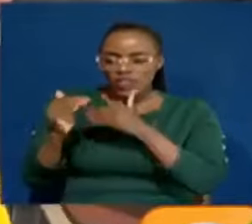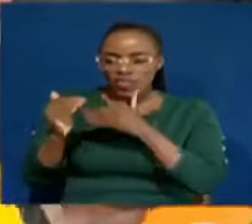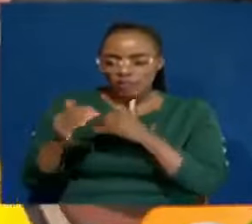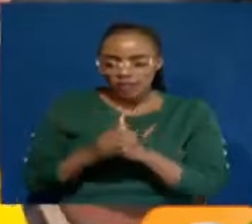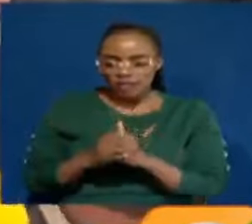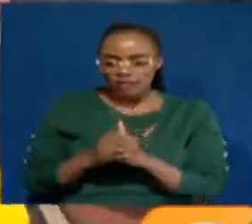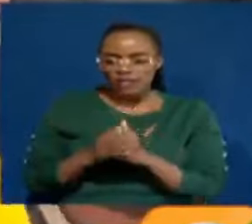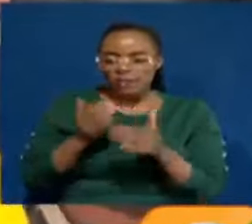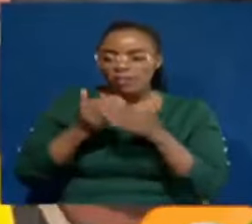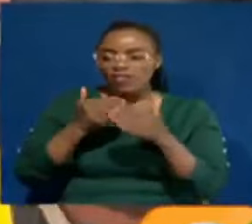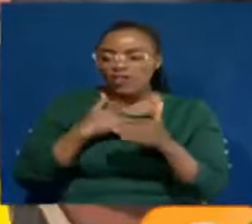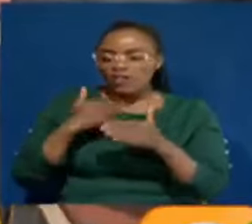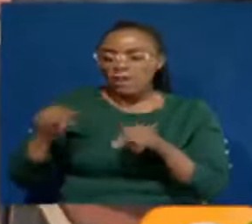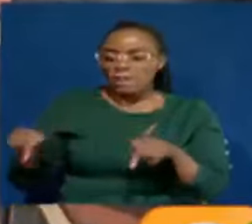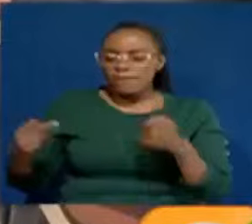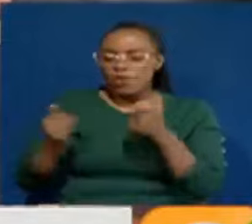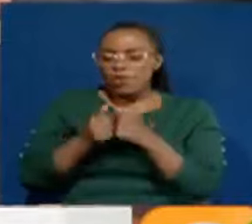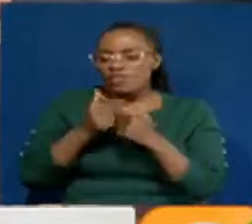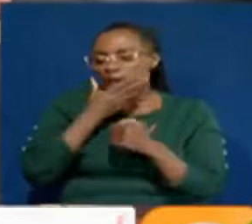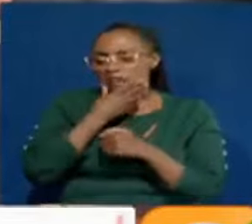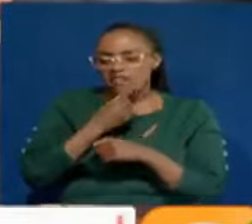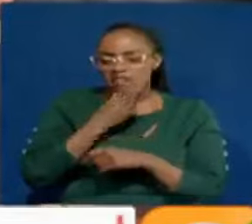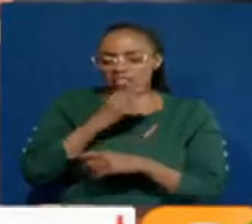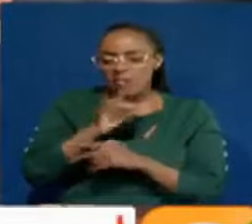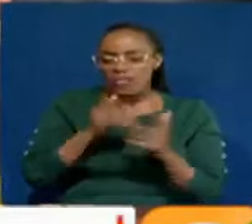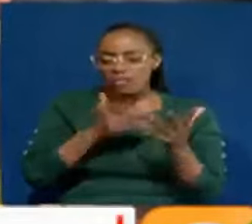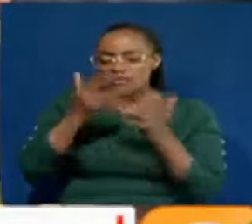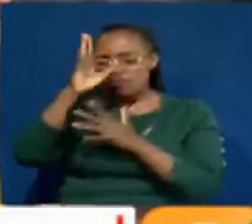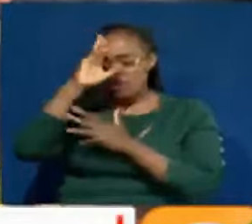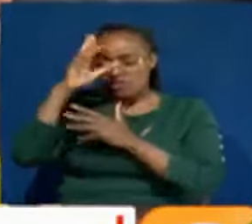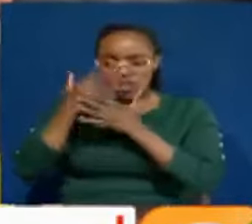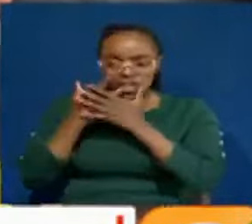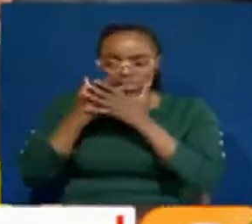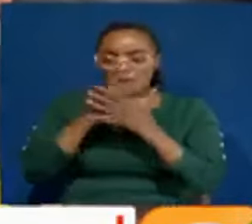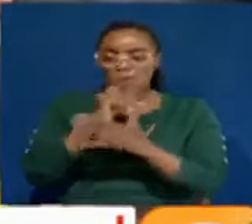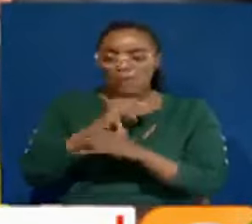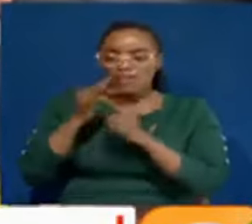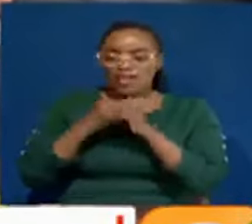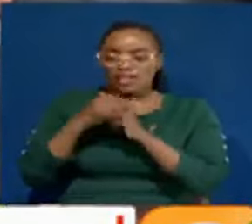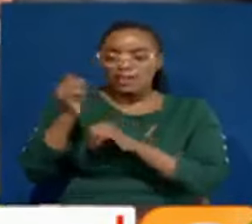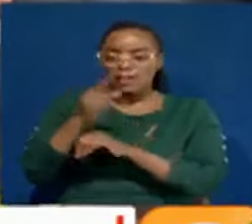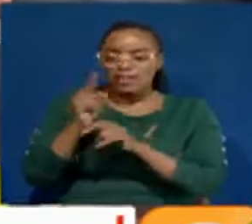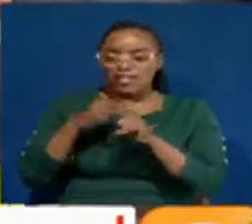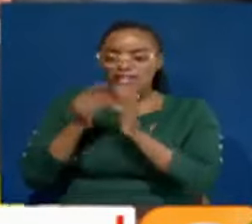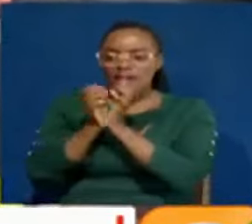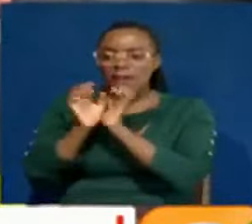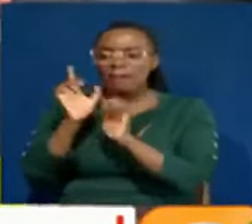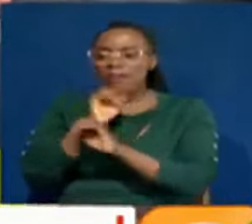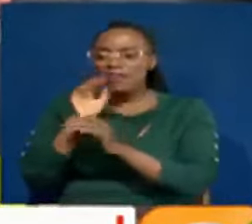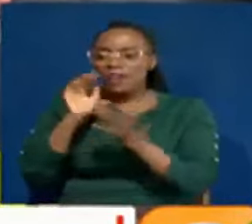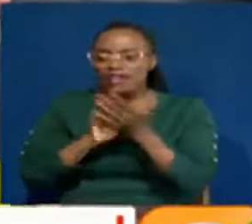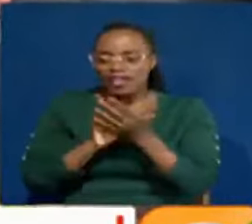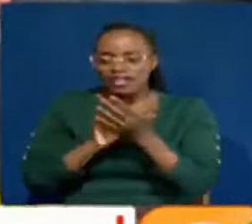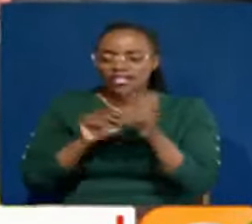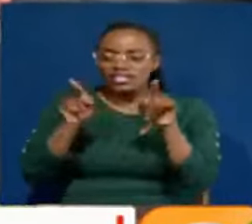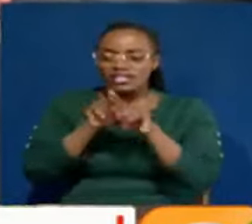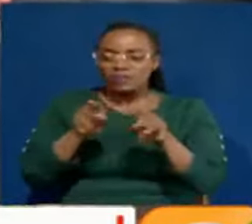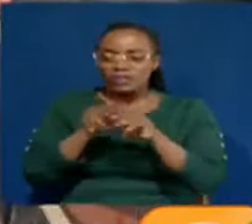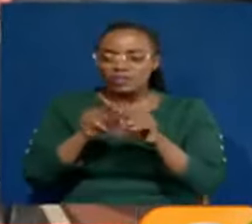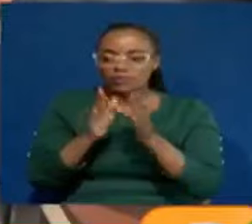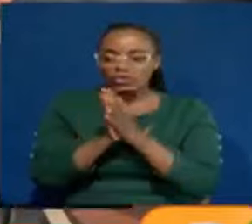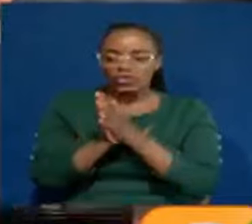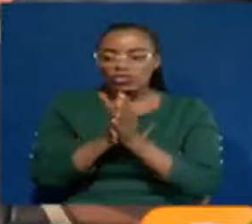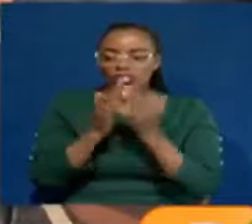Ashai kusumbwana na mzee tukampeleka polisi akafungwa miezi 8 akatoka tena akarudia hiyo jambo hilo